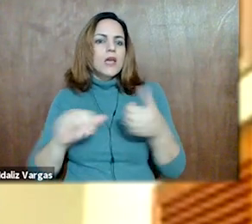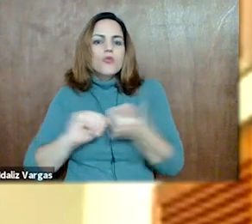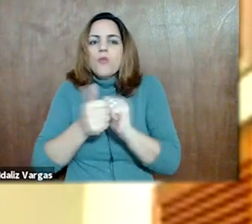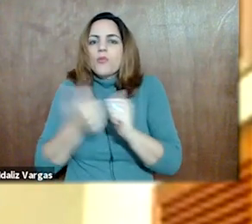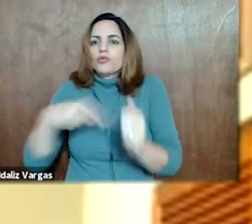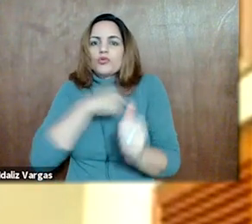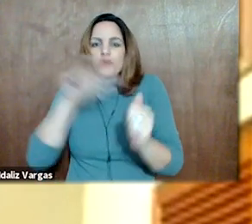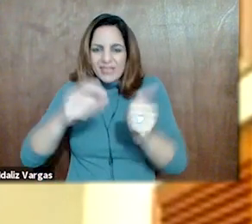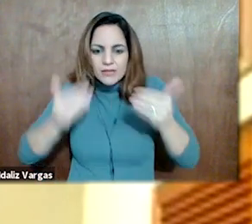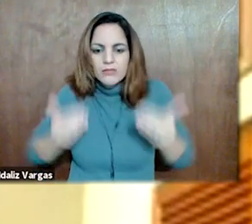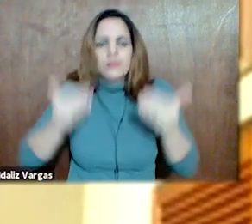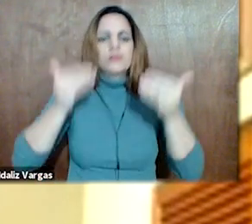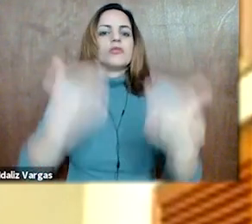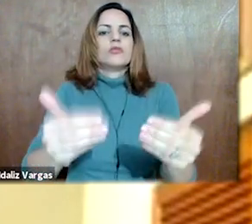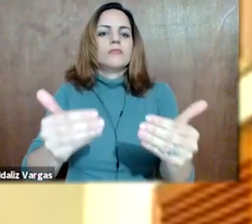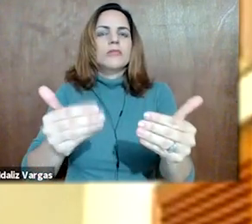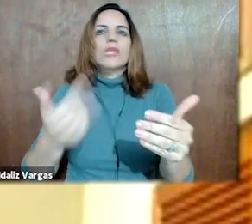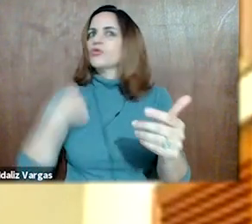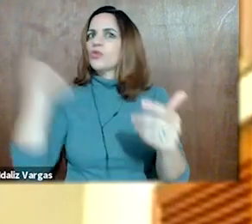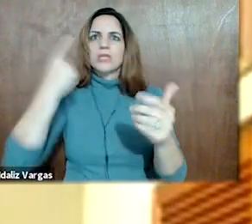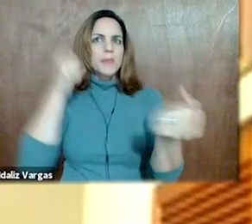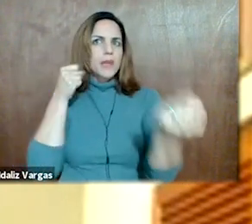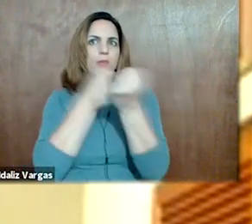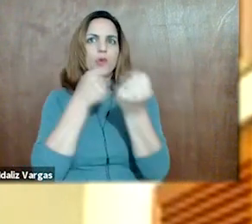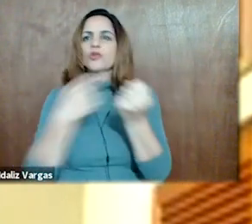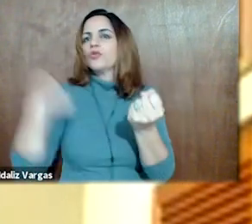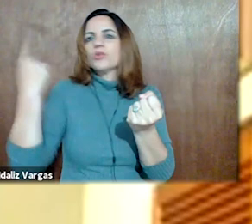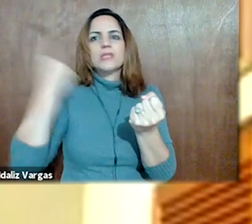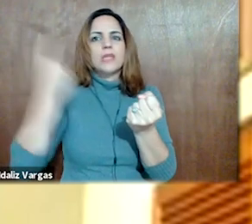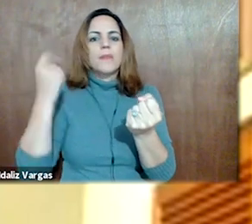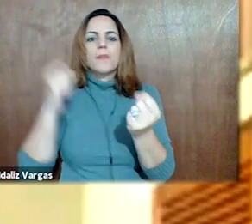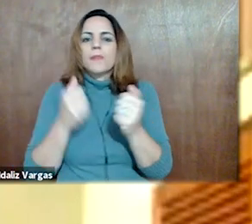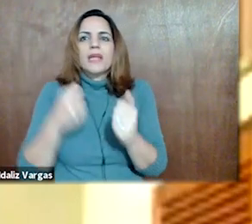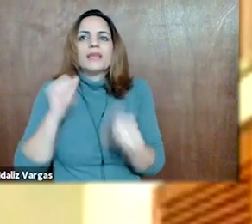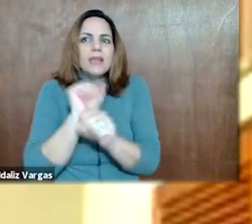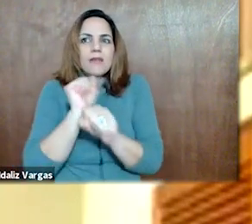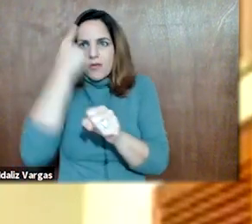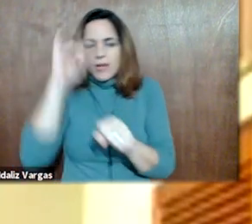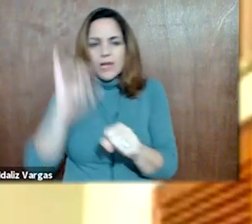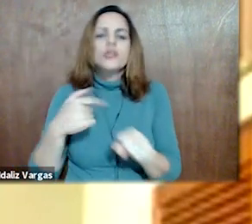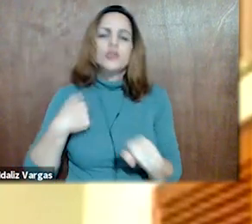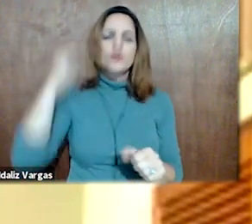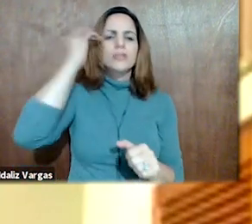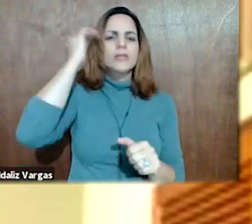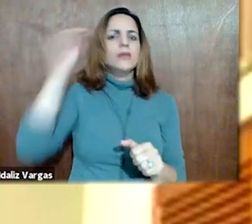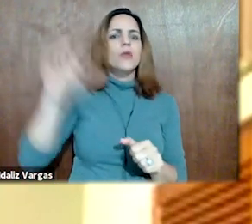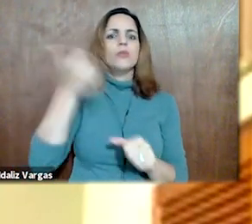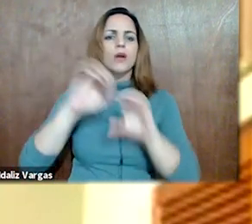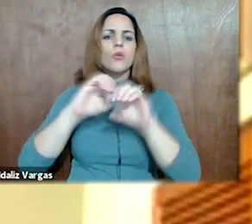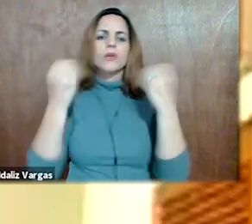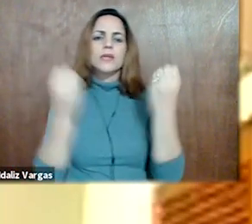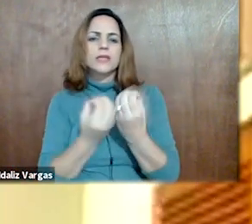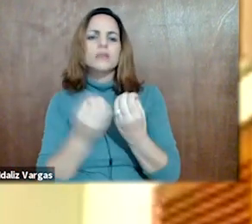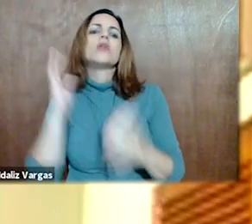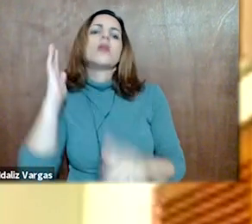and work for it. And I know that other organizations would also jump on board. We need to do